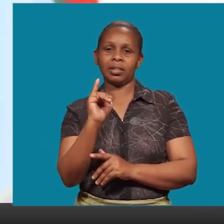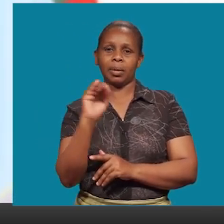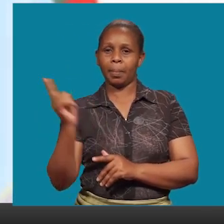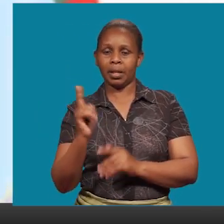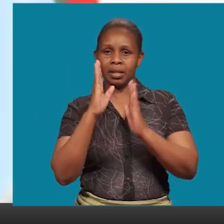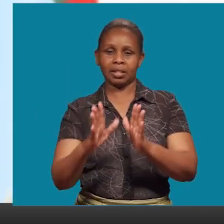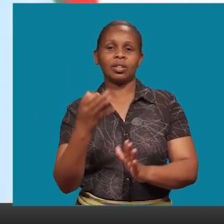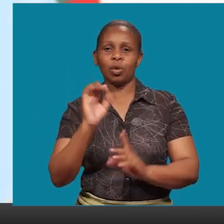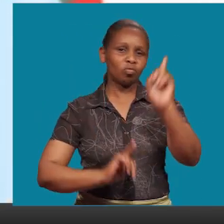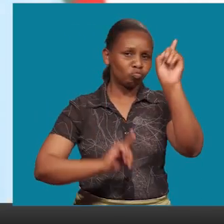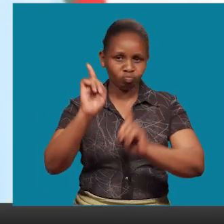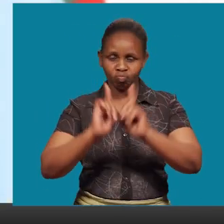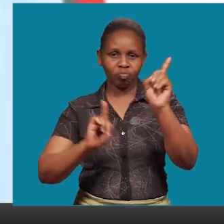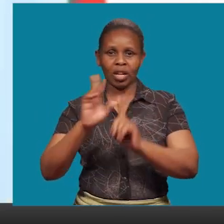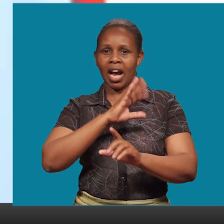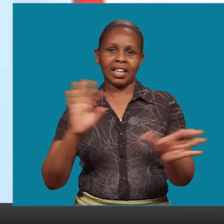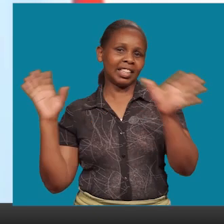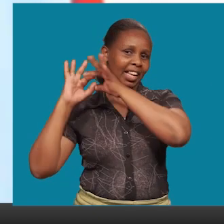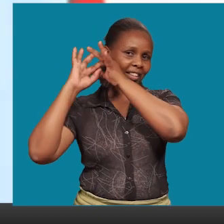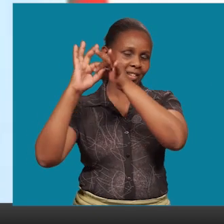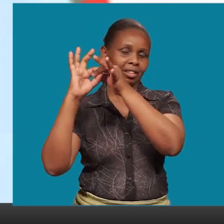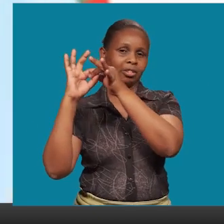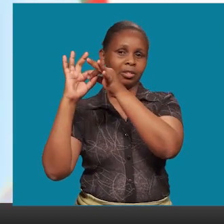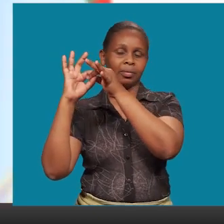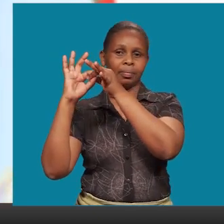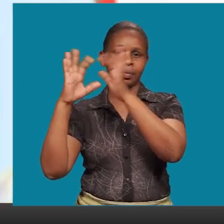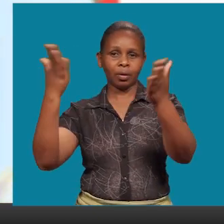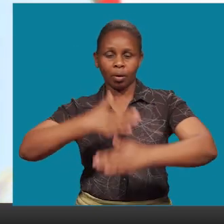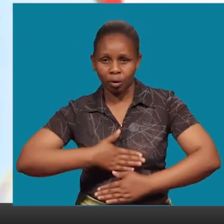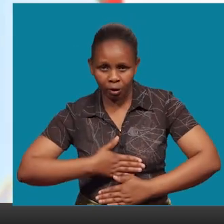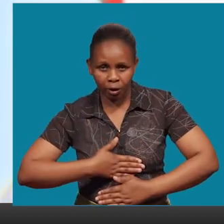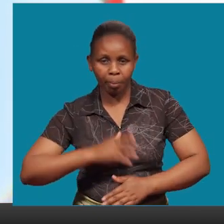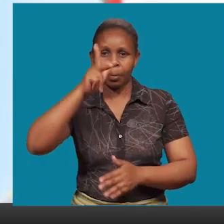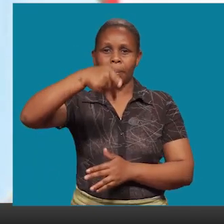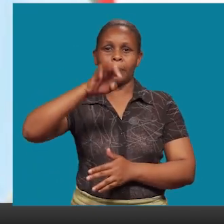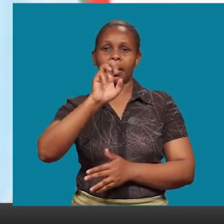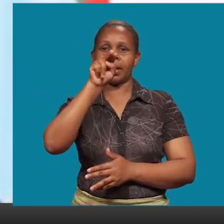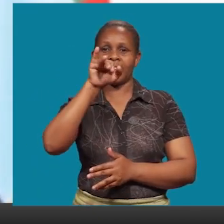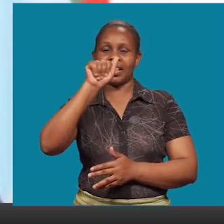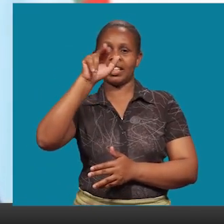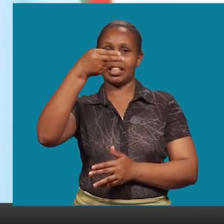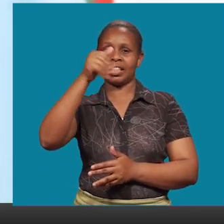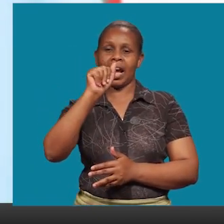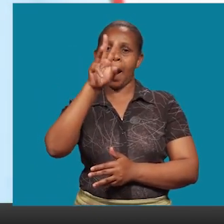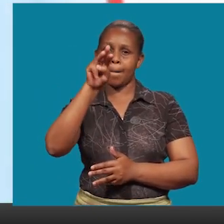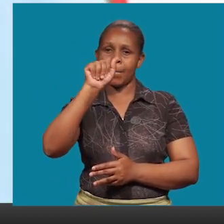Zakaria Mwangi Njeru, Minister for Tourism, Wildlife and